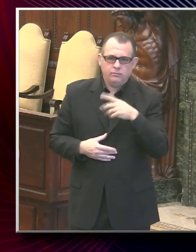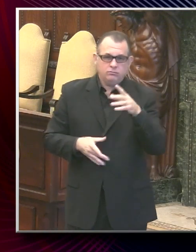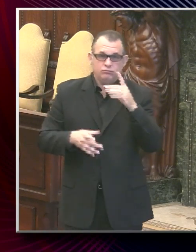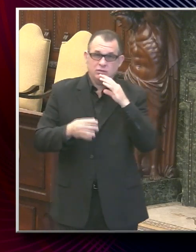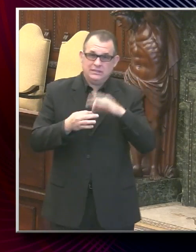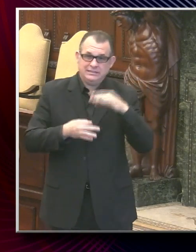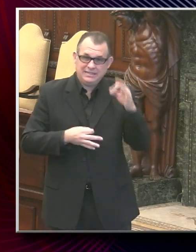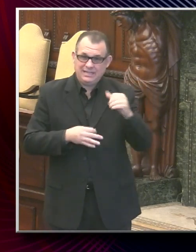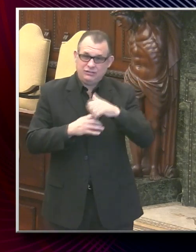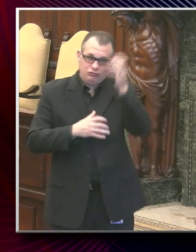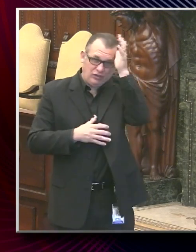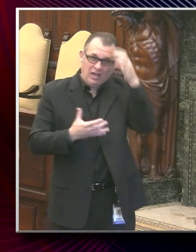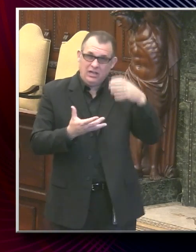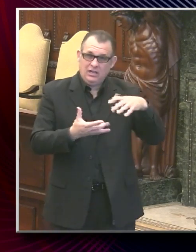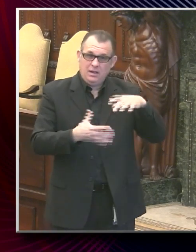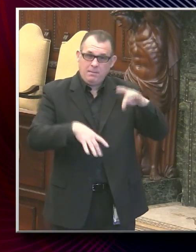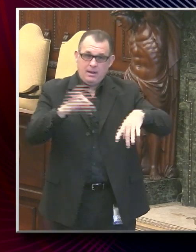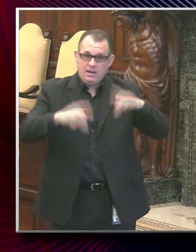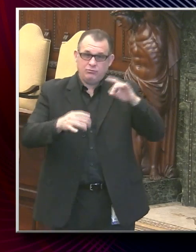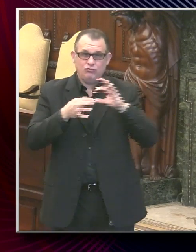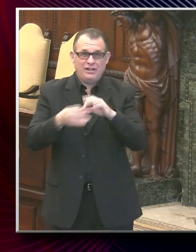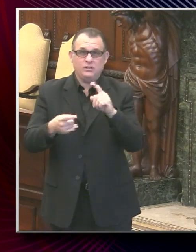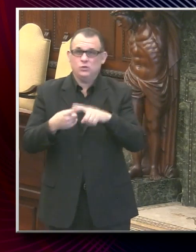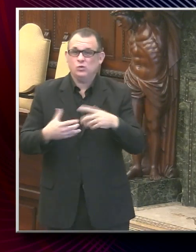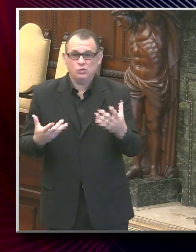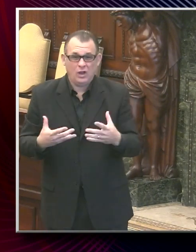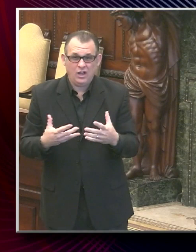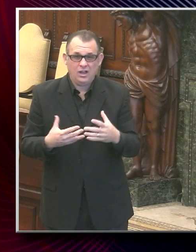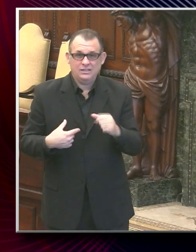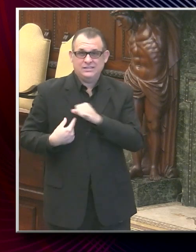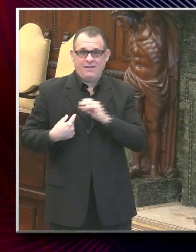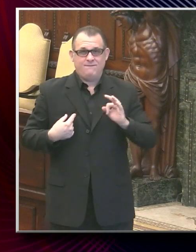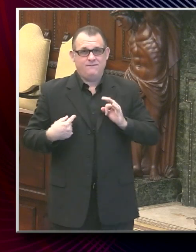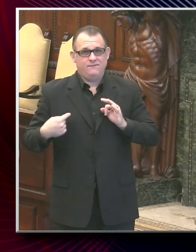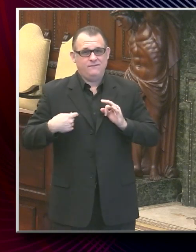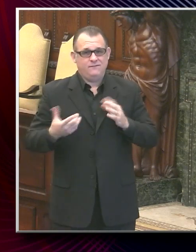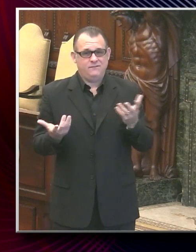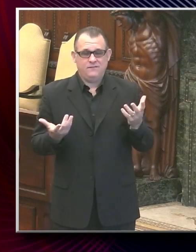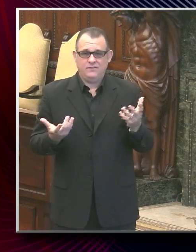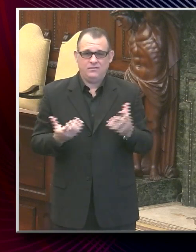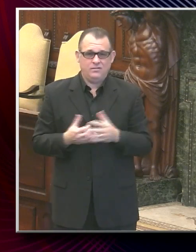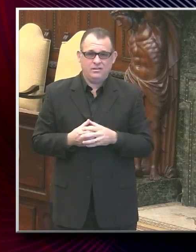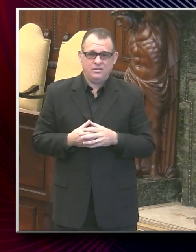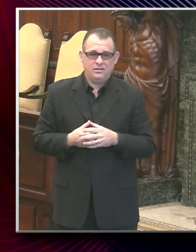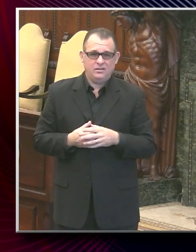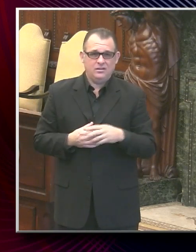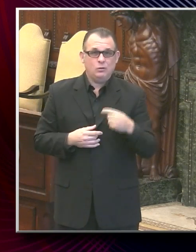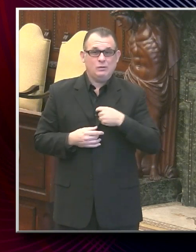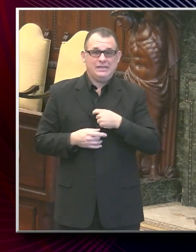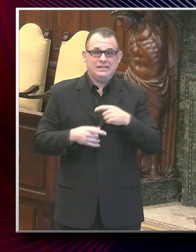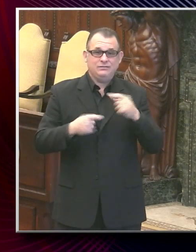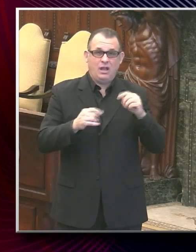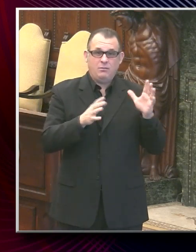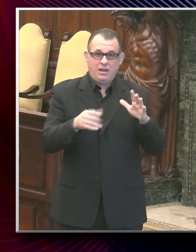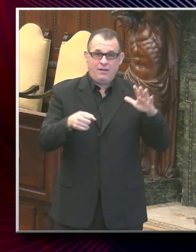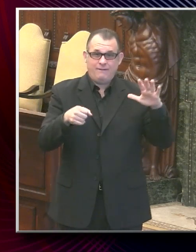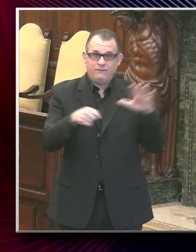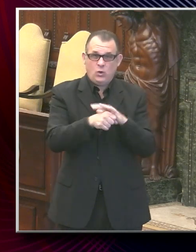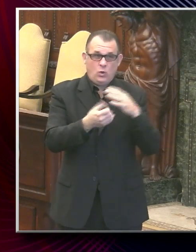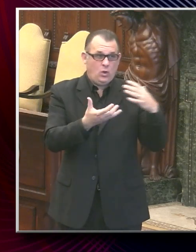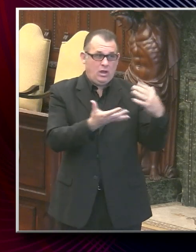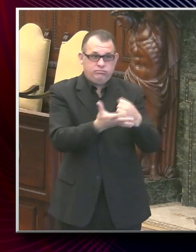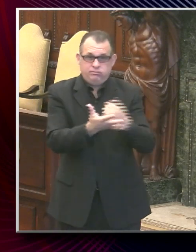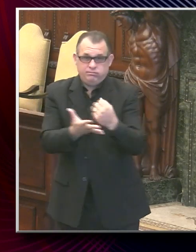are still directly related to attendance. As we moved to full collection and weekly